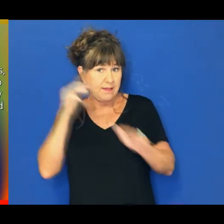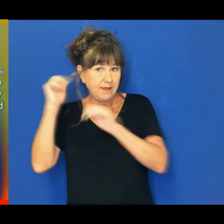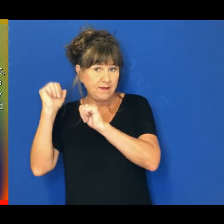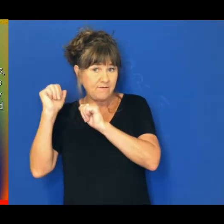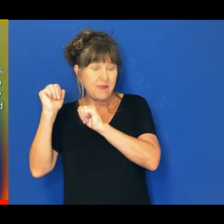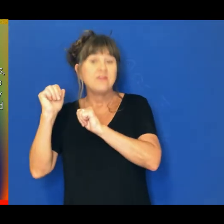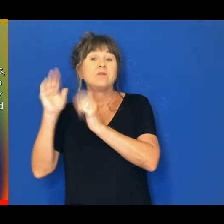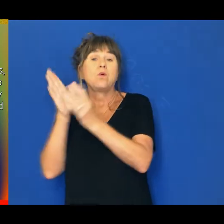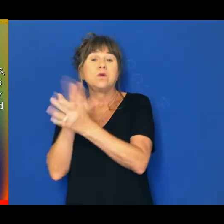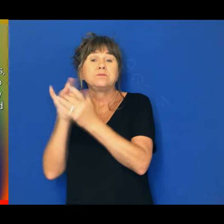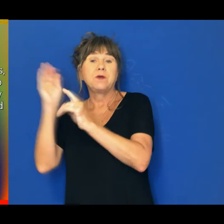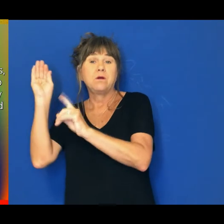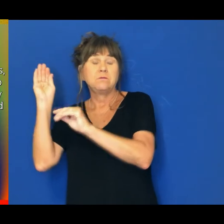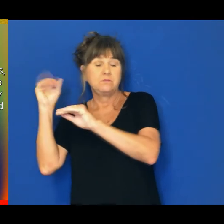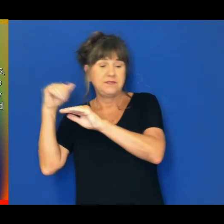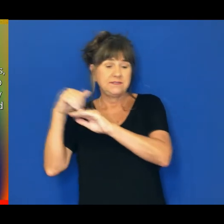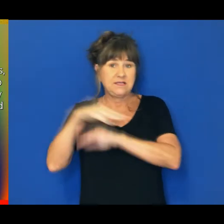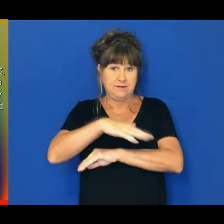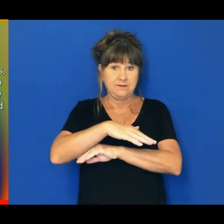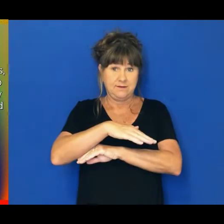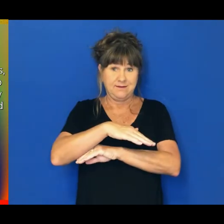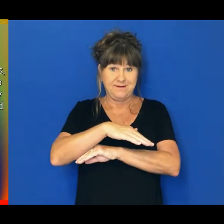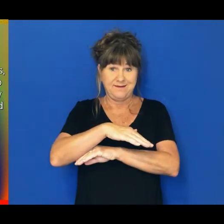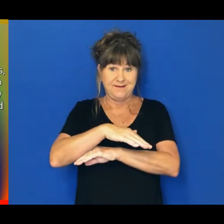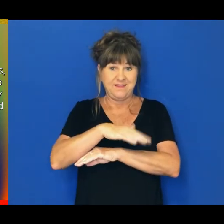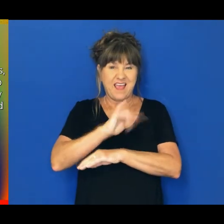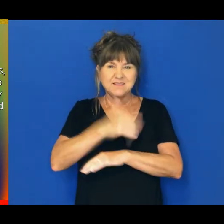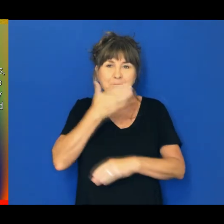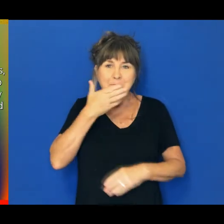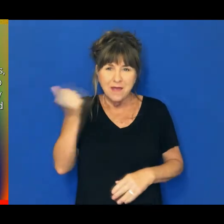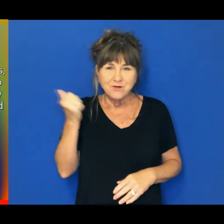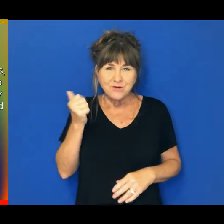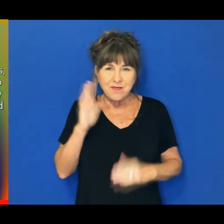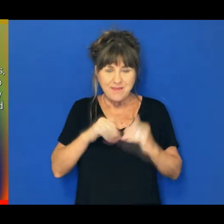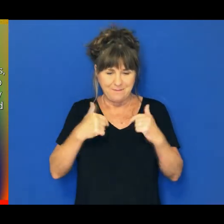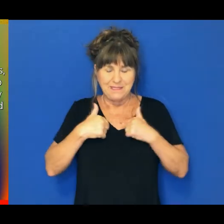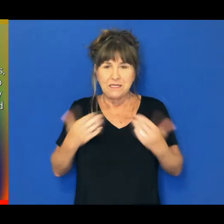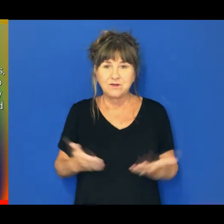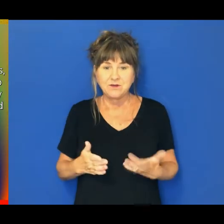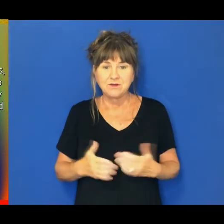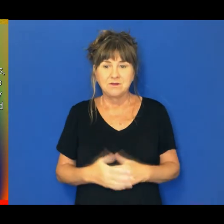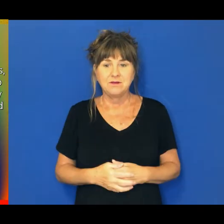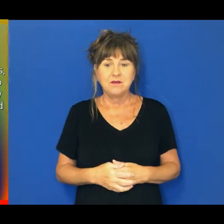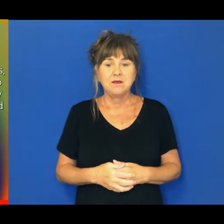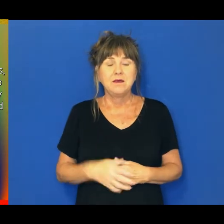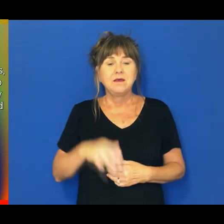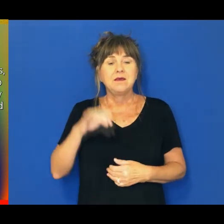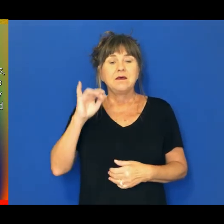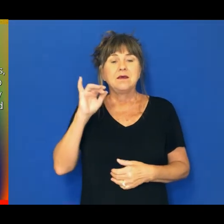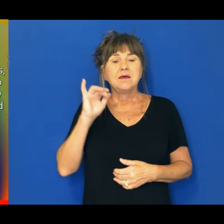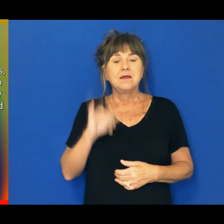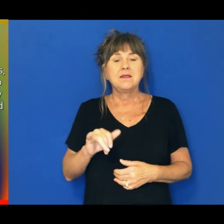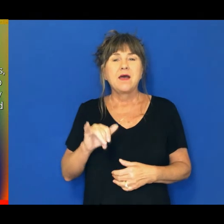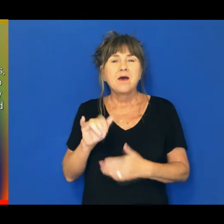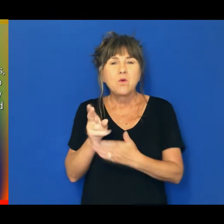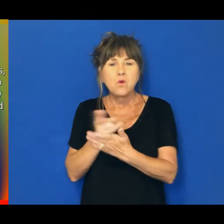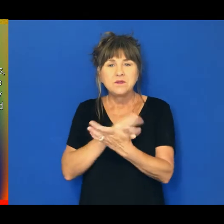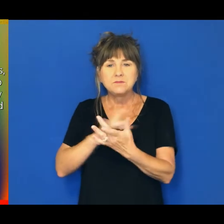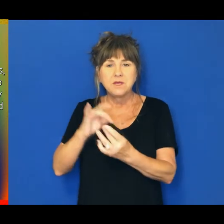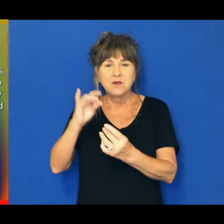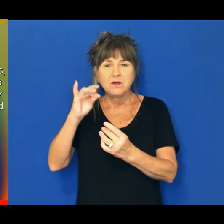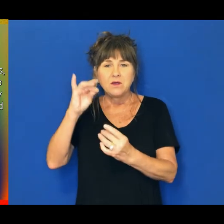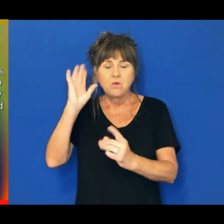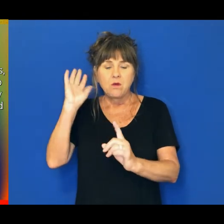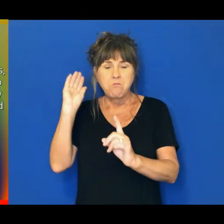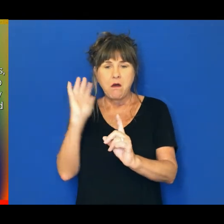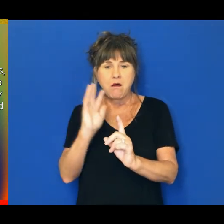that brought me out of the grave is the same Spirit as believers lives inside of you that brings you out of whatever it is that you're suffering with. And he says the Holy Spirit is